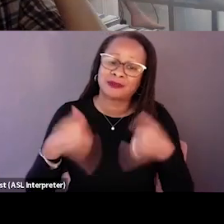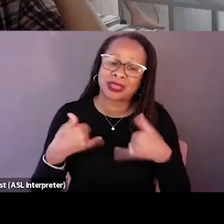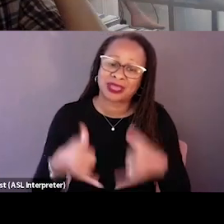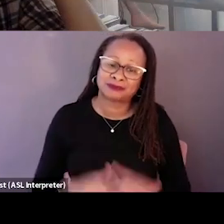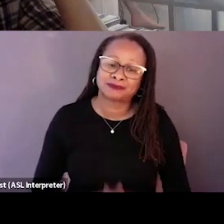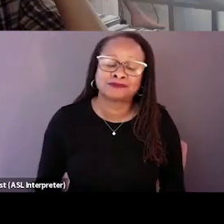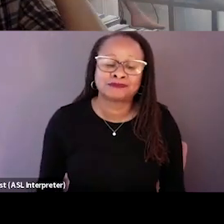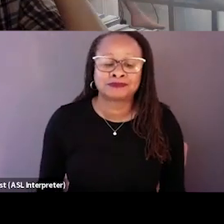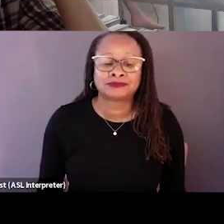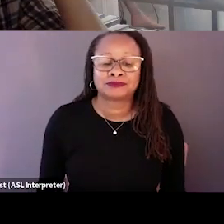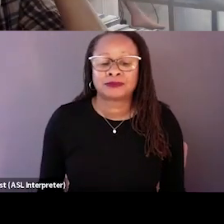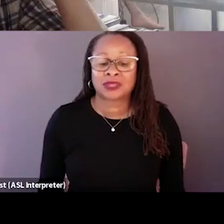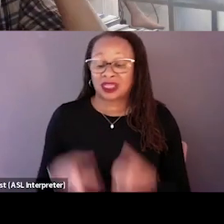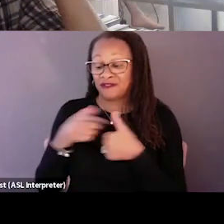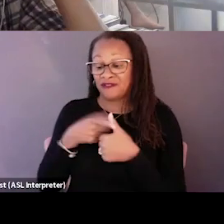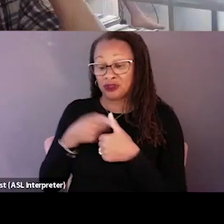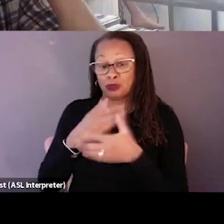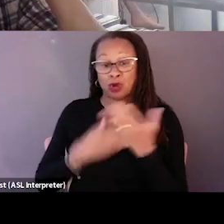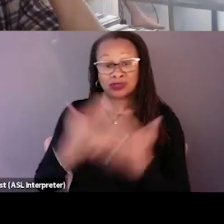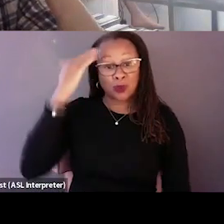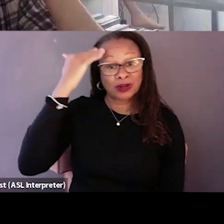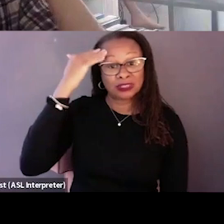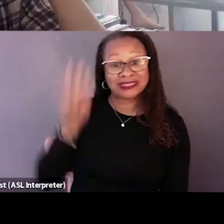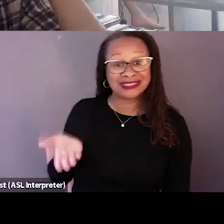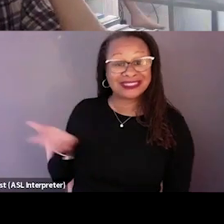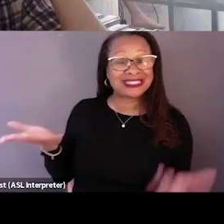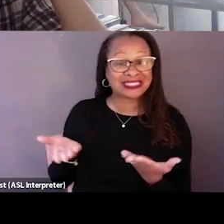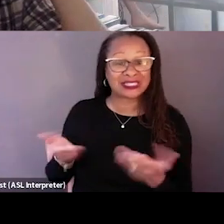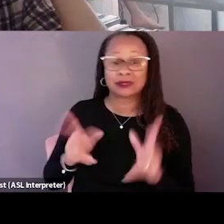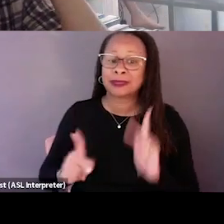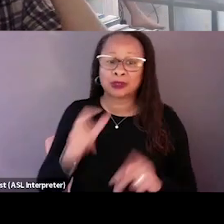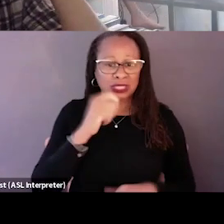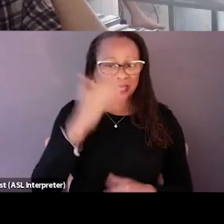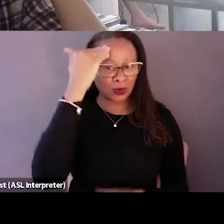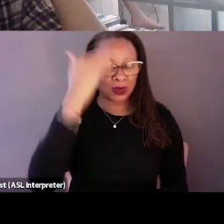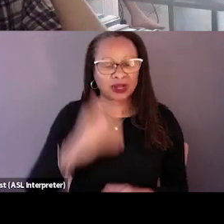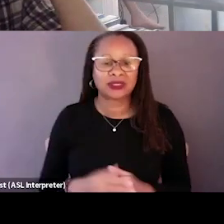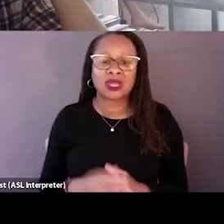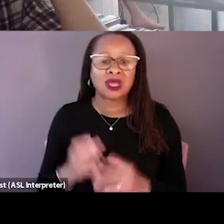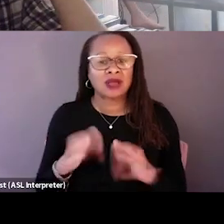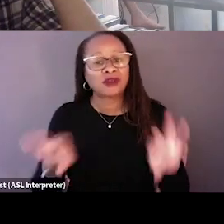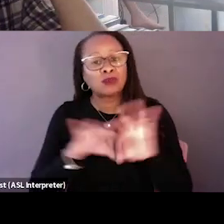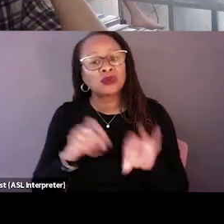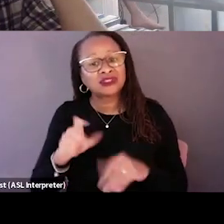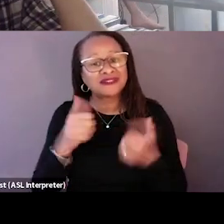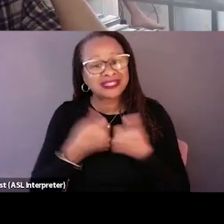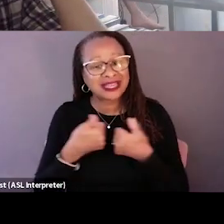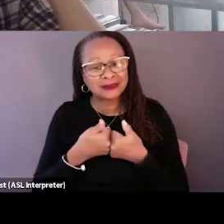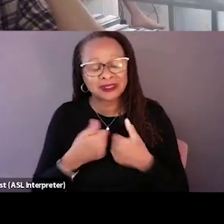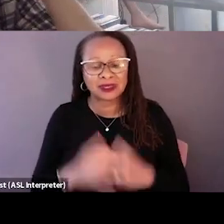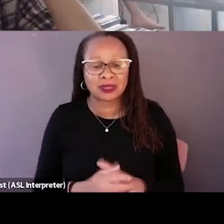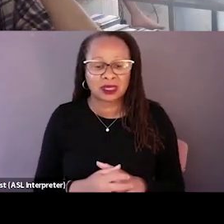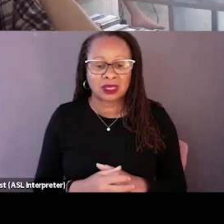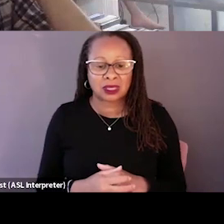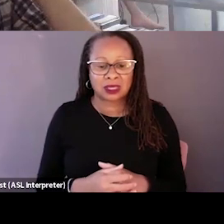first step is awareness. Yeah. People aren't aware of the importance of these games and